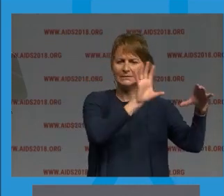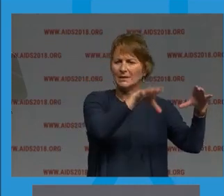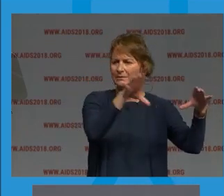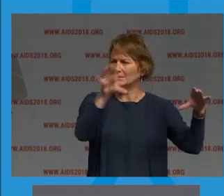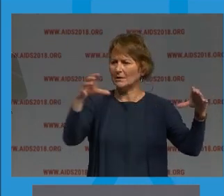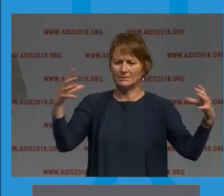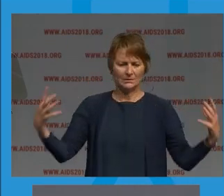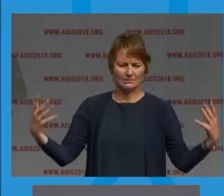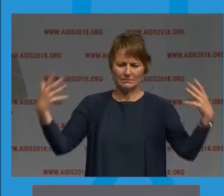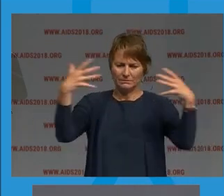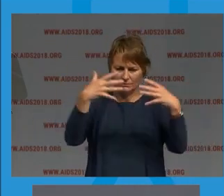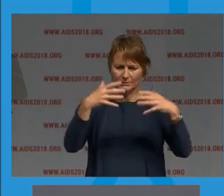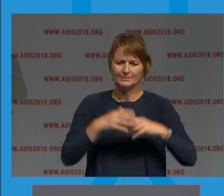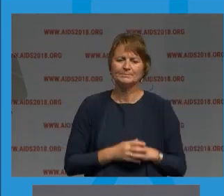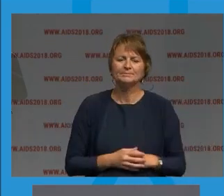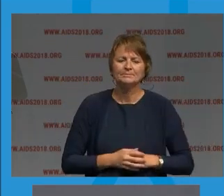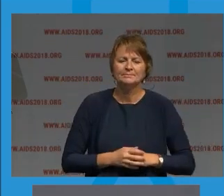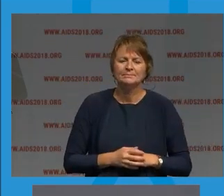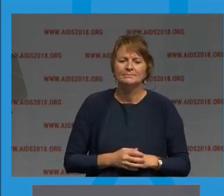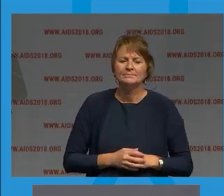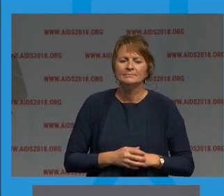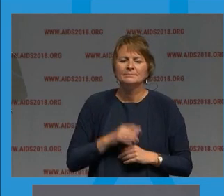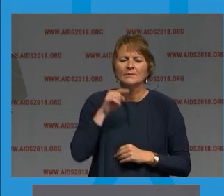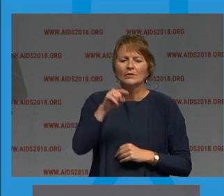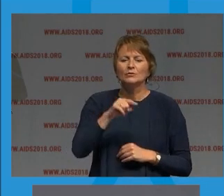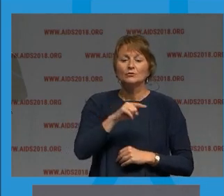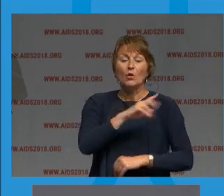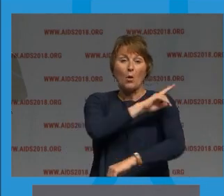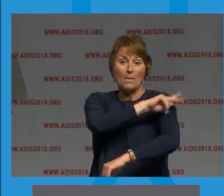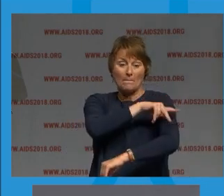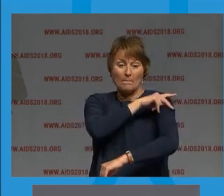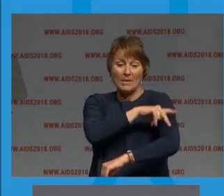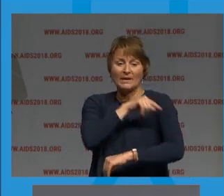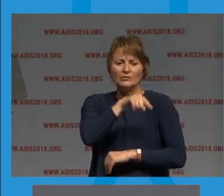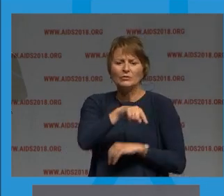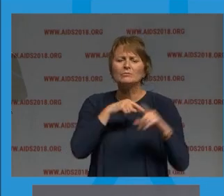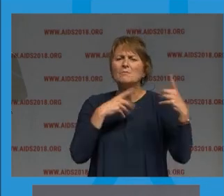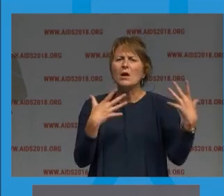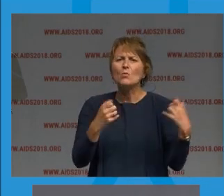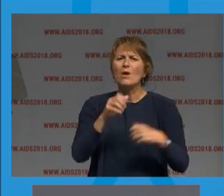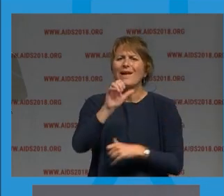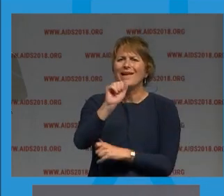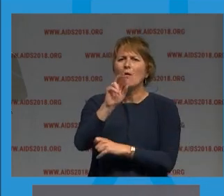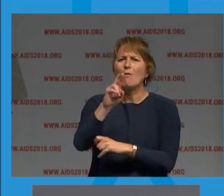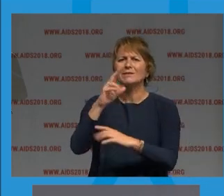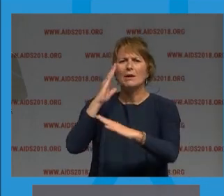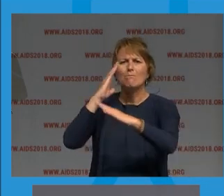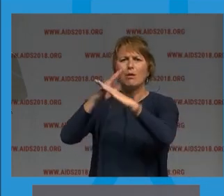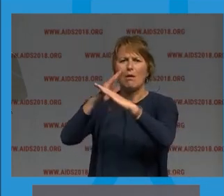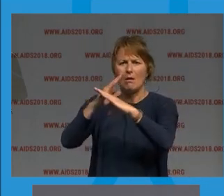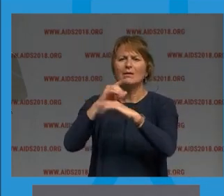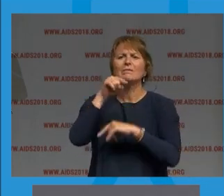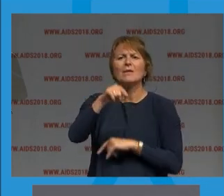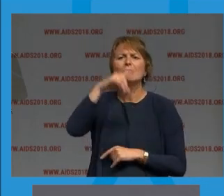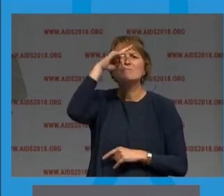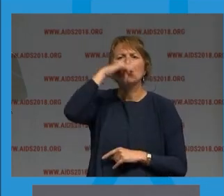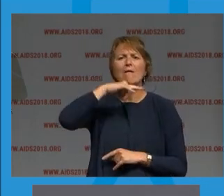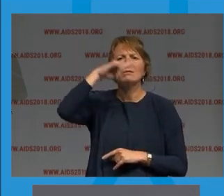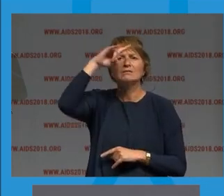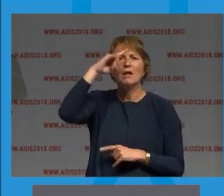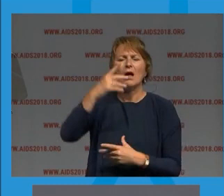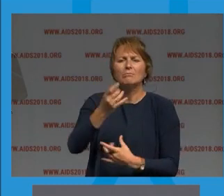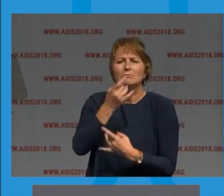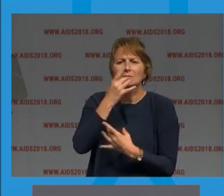data on ART-naive patients that started therapy in Kazakhstan. Reporting injecting drug use and